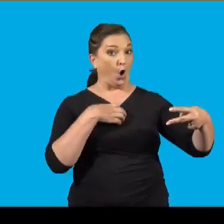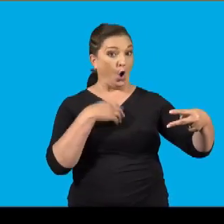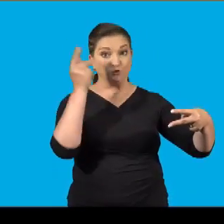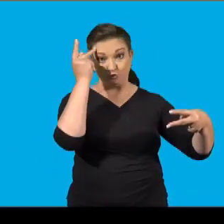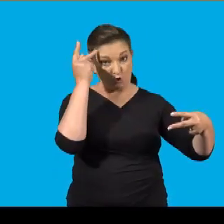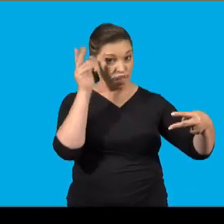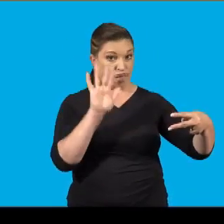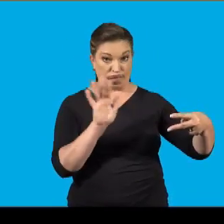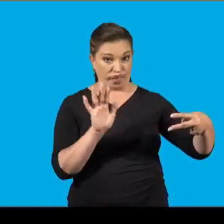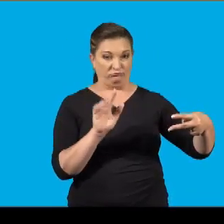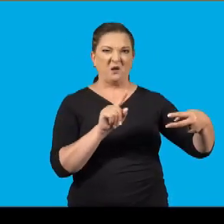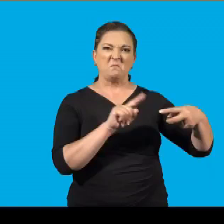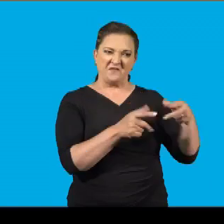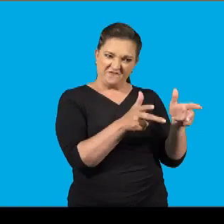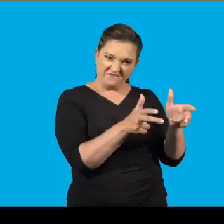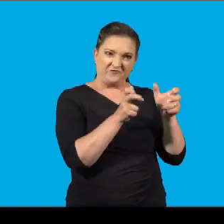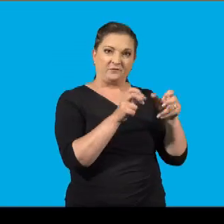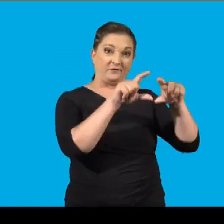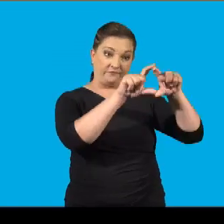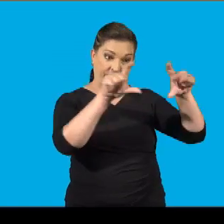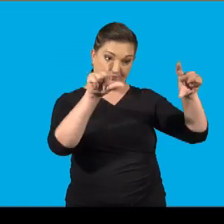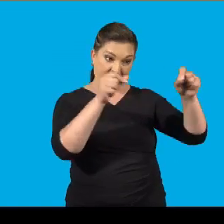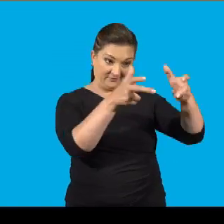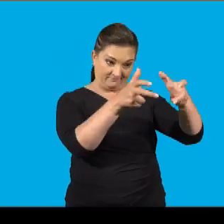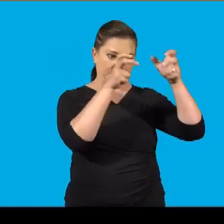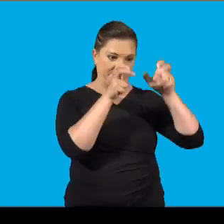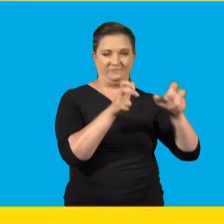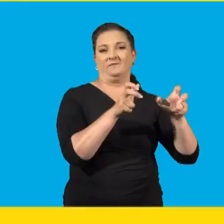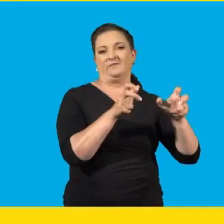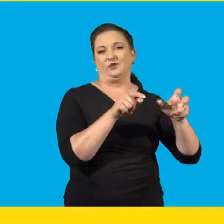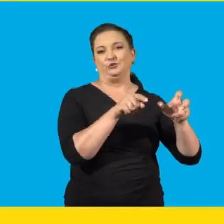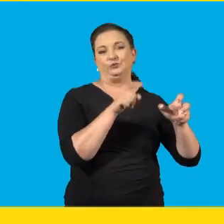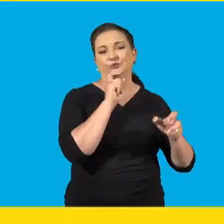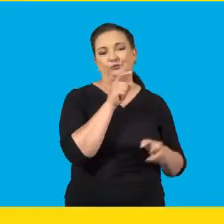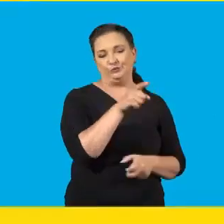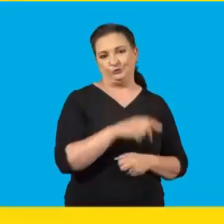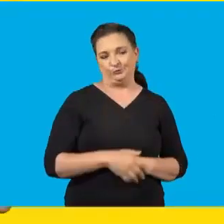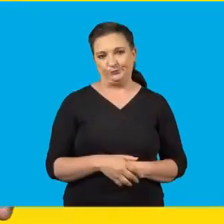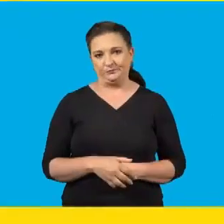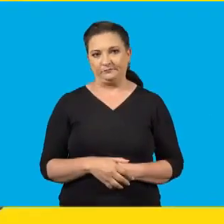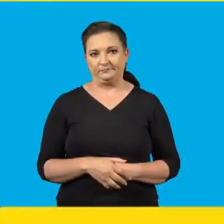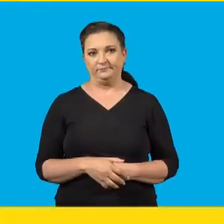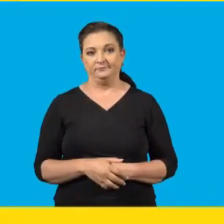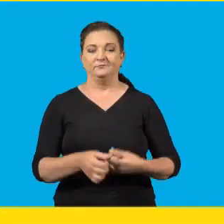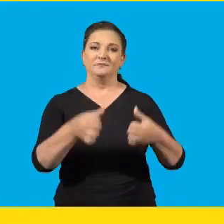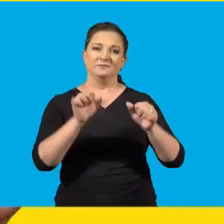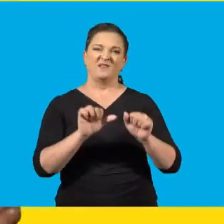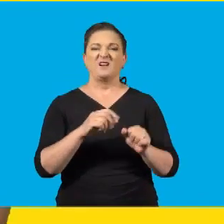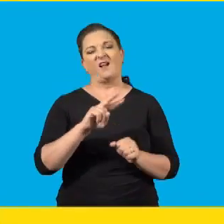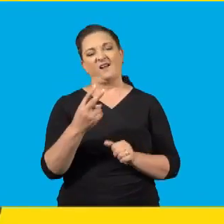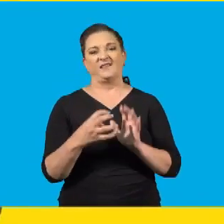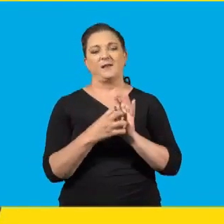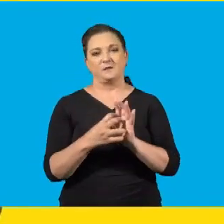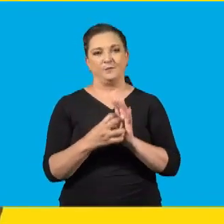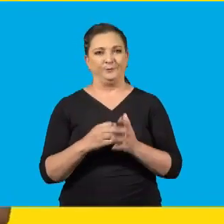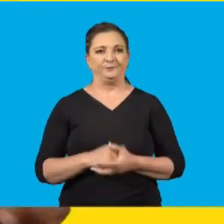you are not using your own knowledge, but you are taking information directly from the source. Now let's look